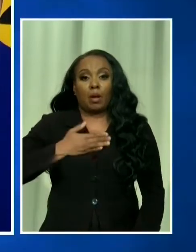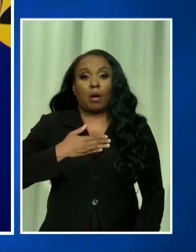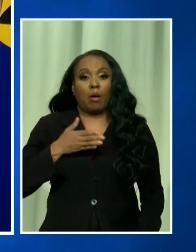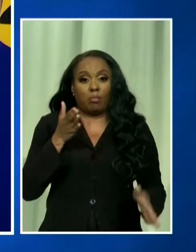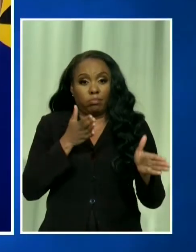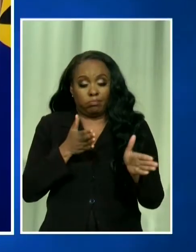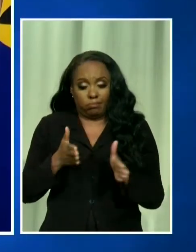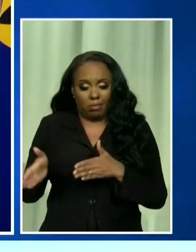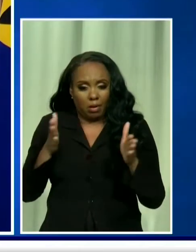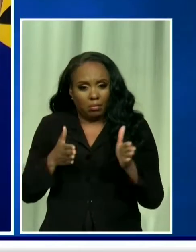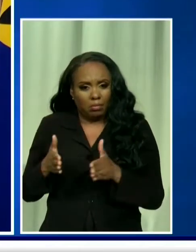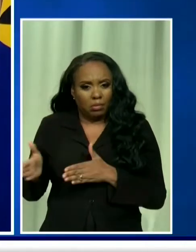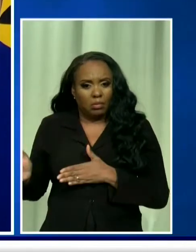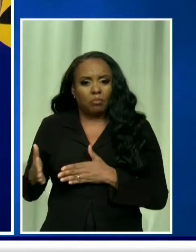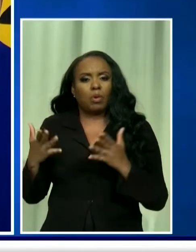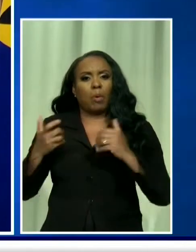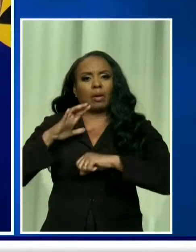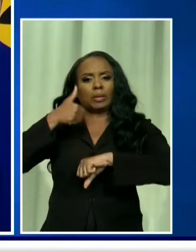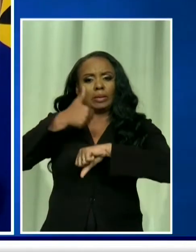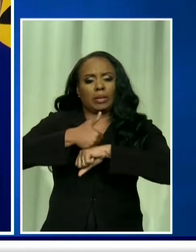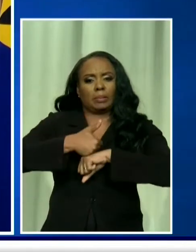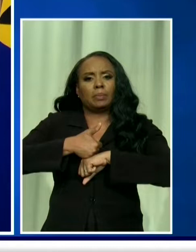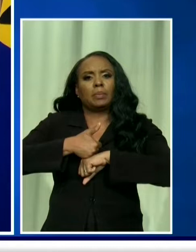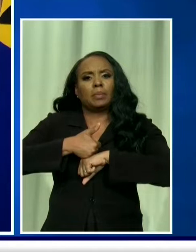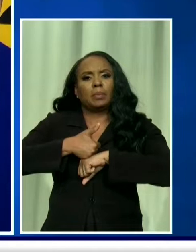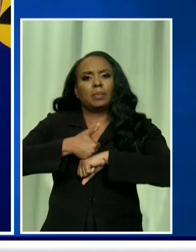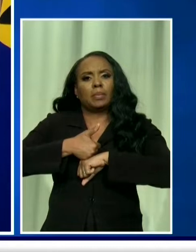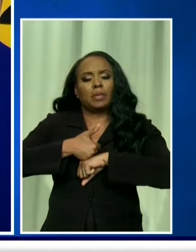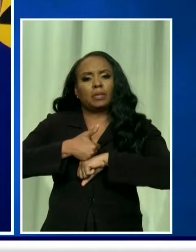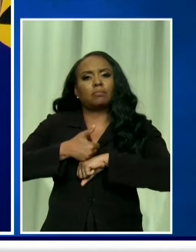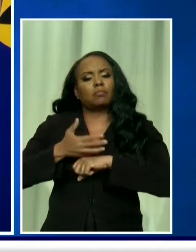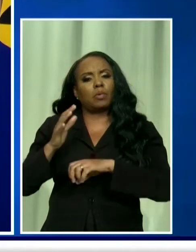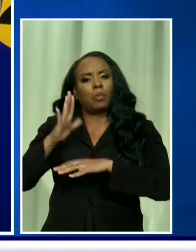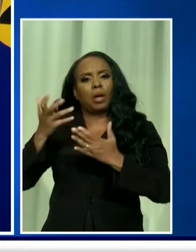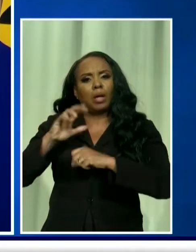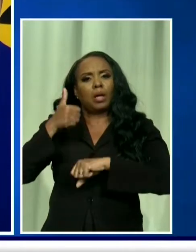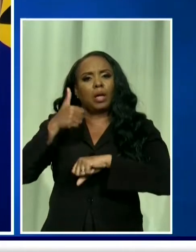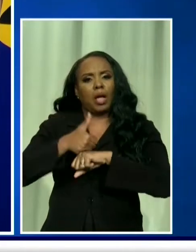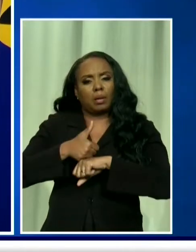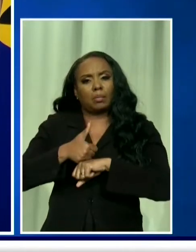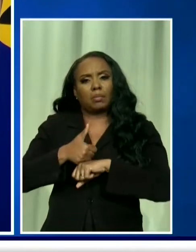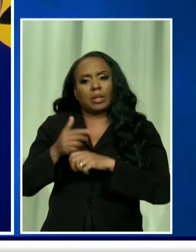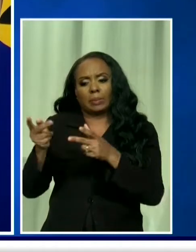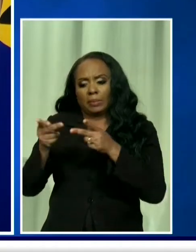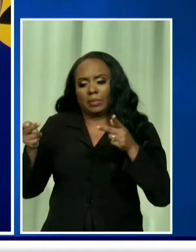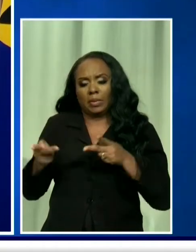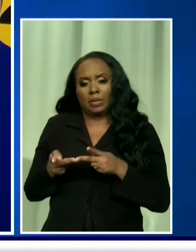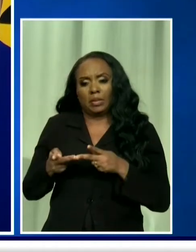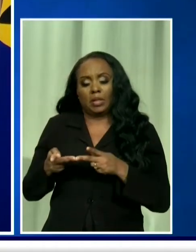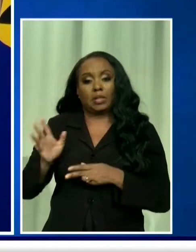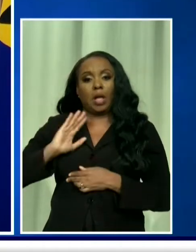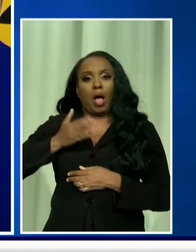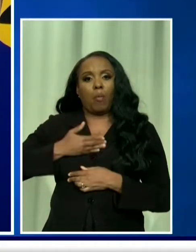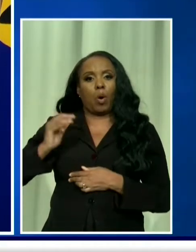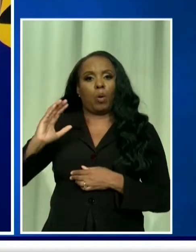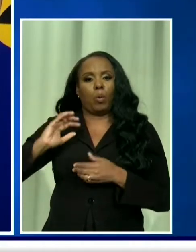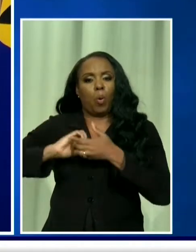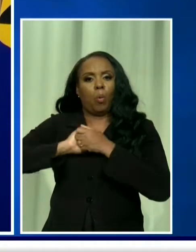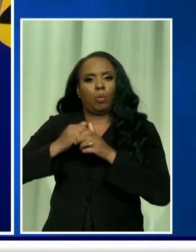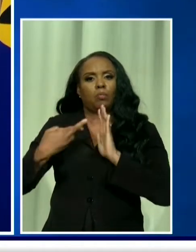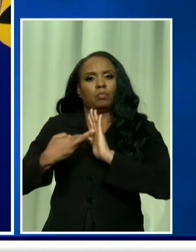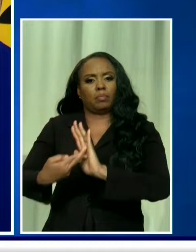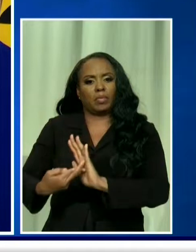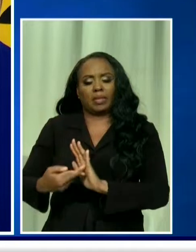midst of the pandemic, was to establish those missions in Ghana and in Kenya to recognize that on the